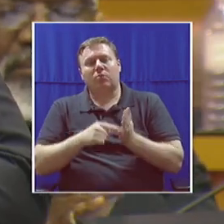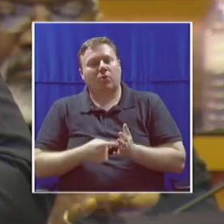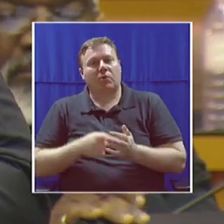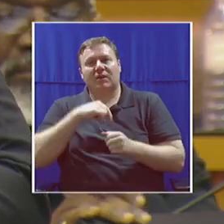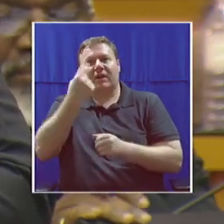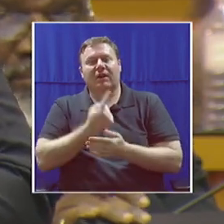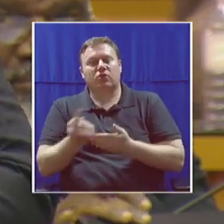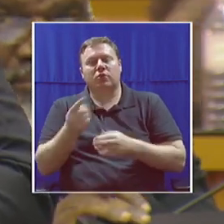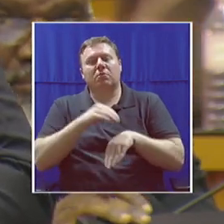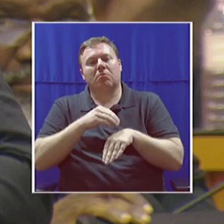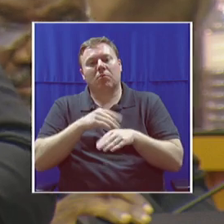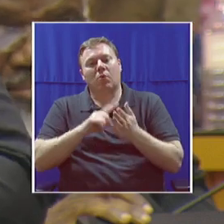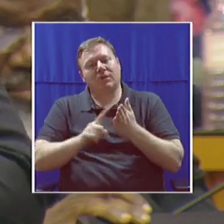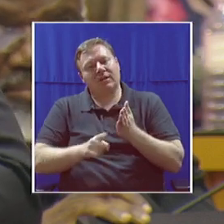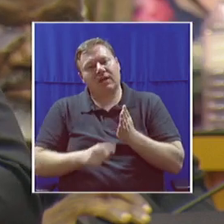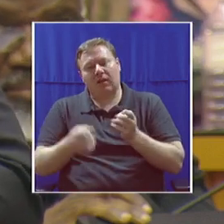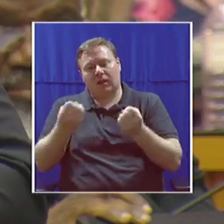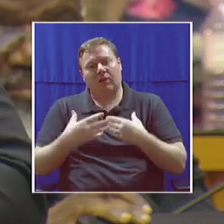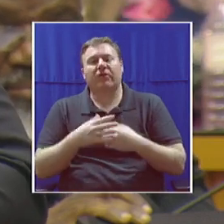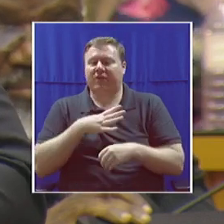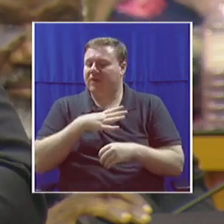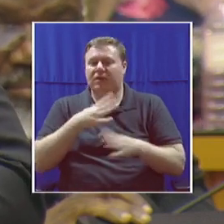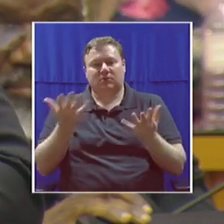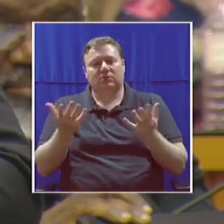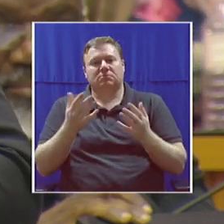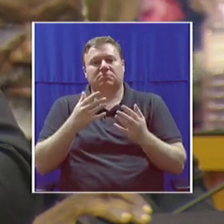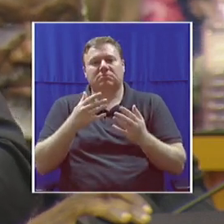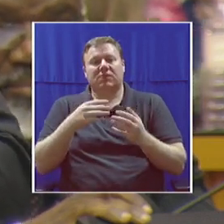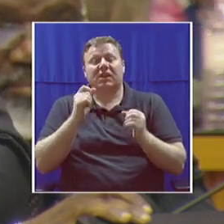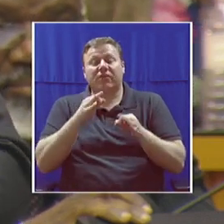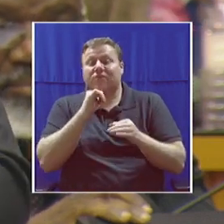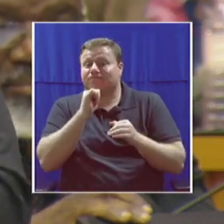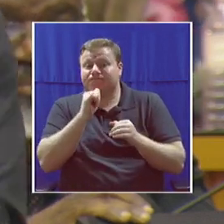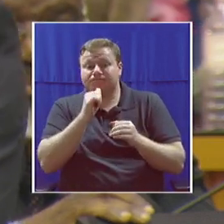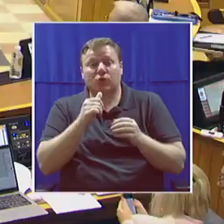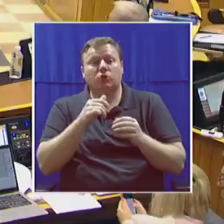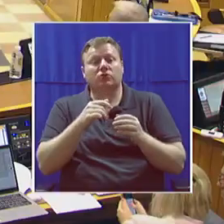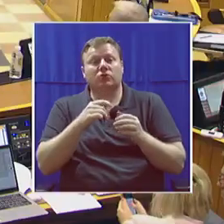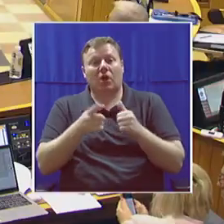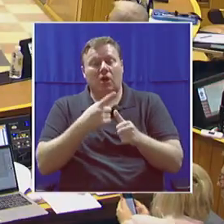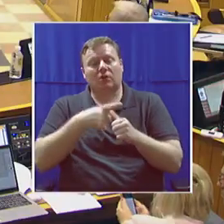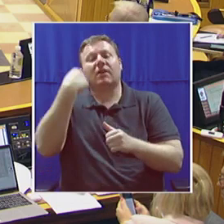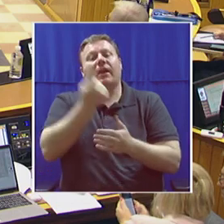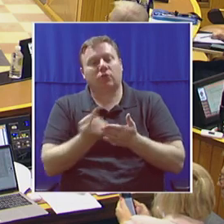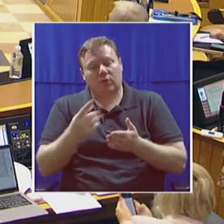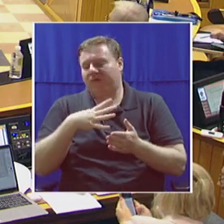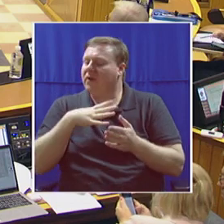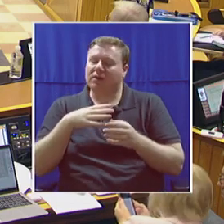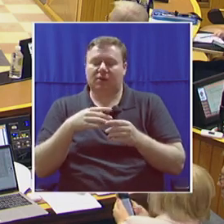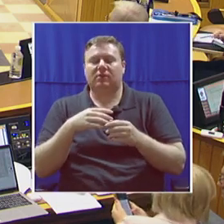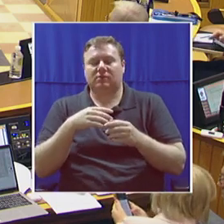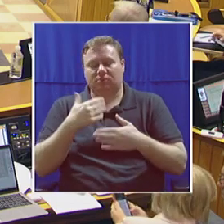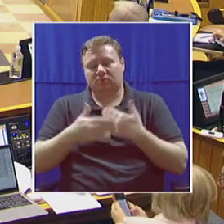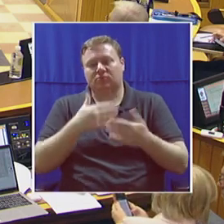so maybe after that then if my questions were not answered I will put a question thank you is there a